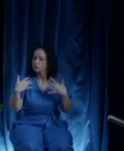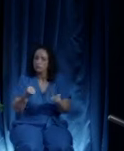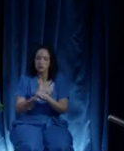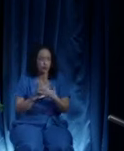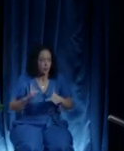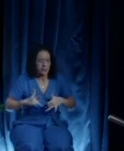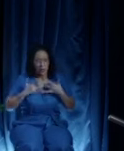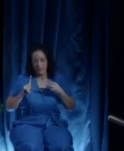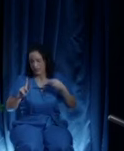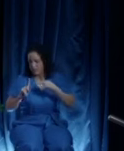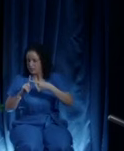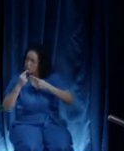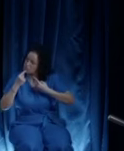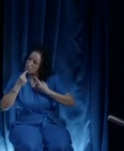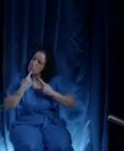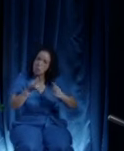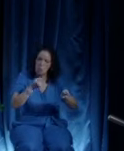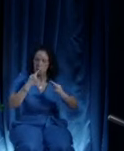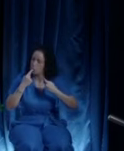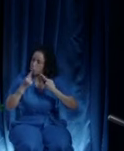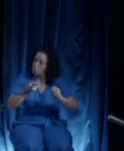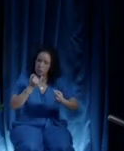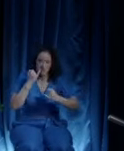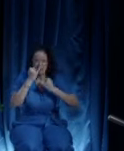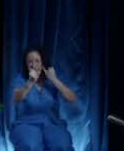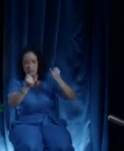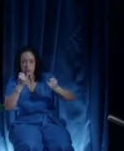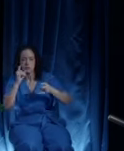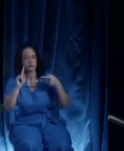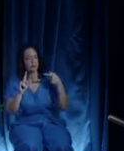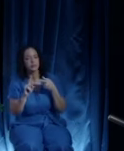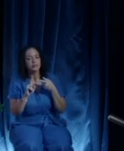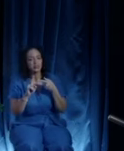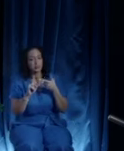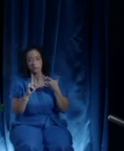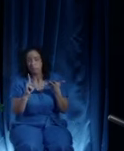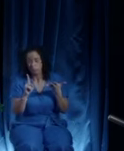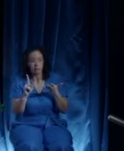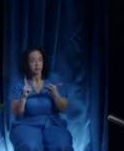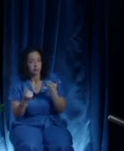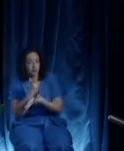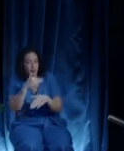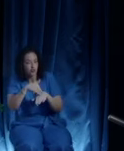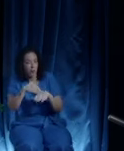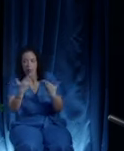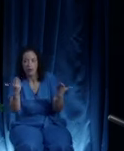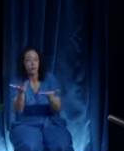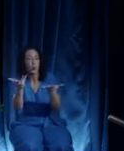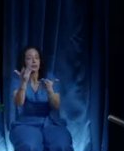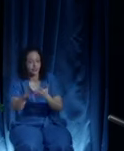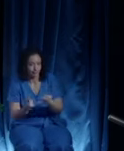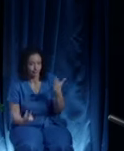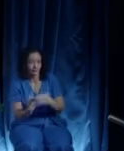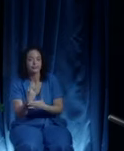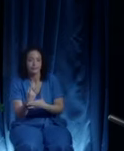on absolutely everything. And yes, that was bound to get her in trouble, and it did, basically. So, you